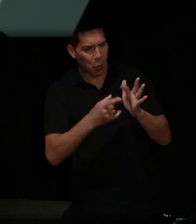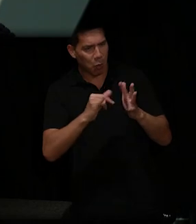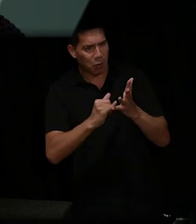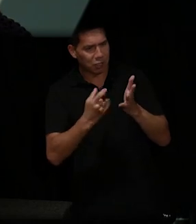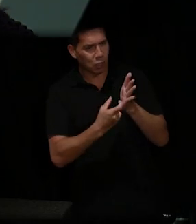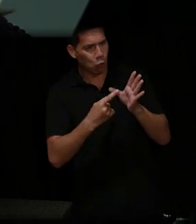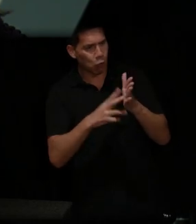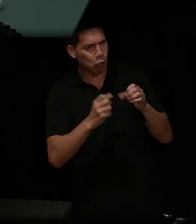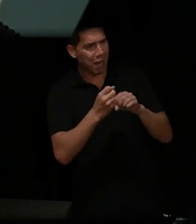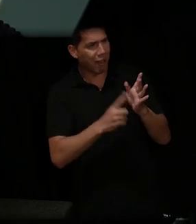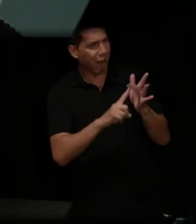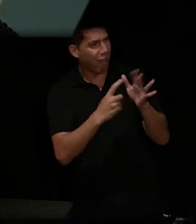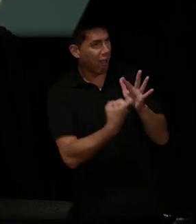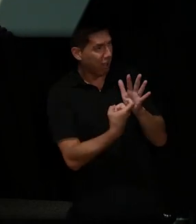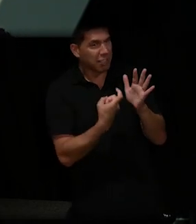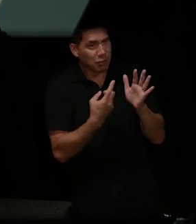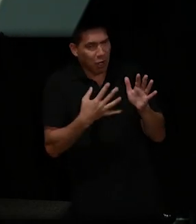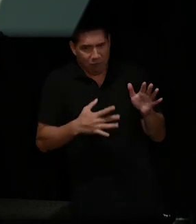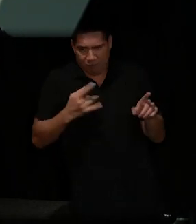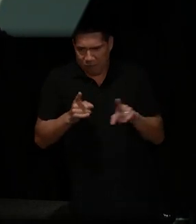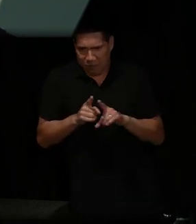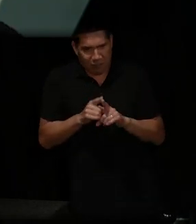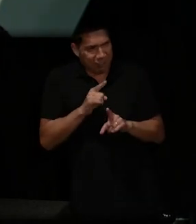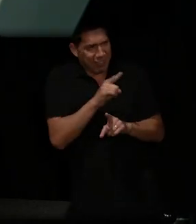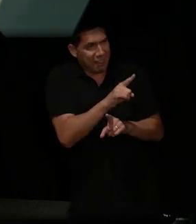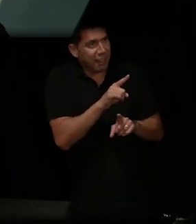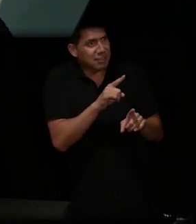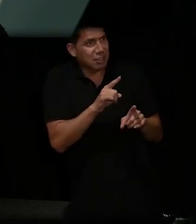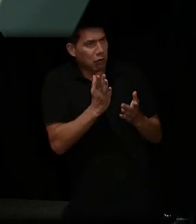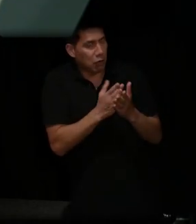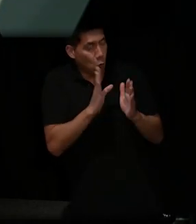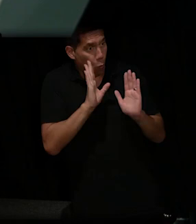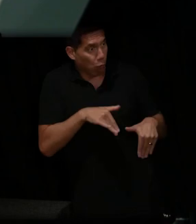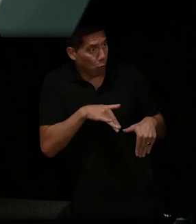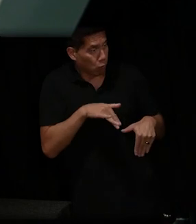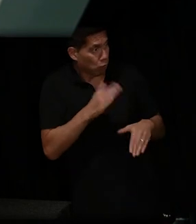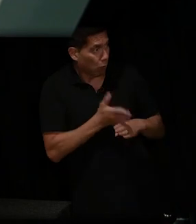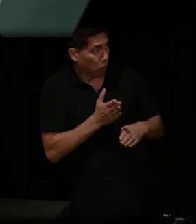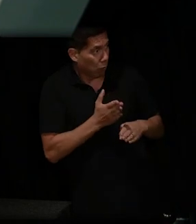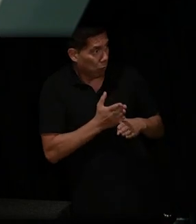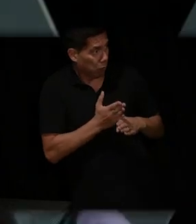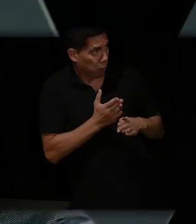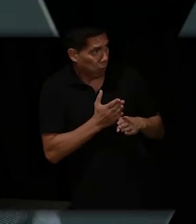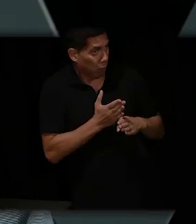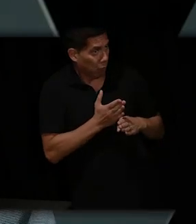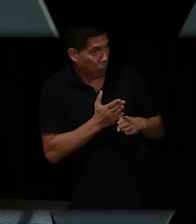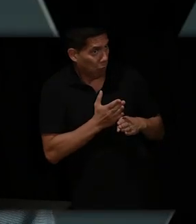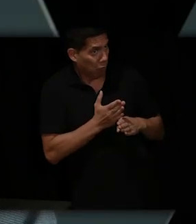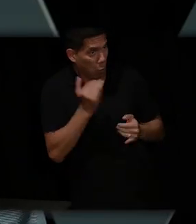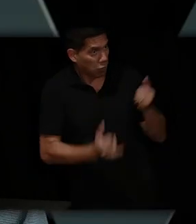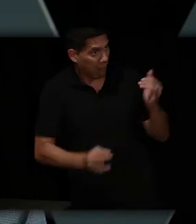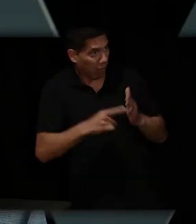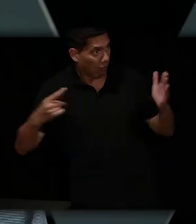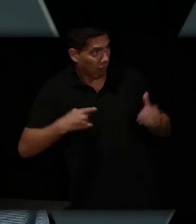just, it just sounds like one of the most awful jobs on earth, I have to say. So tell us about that